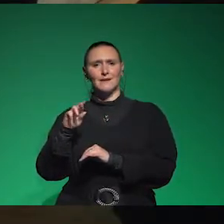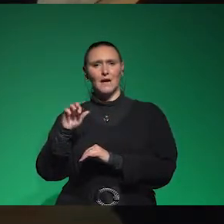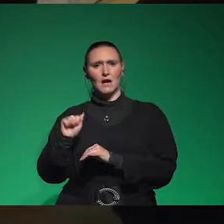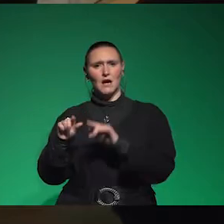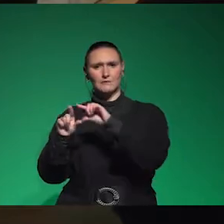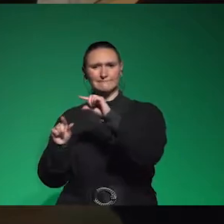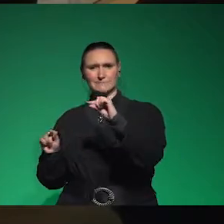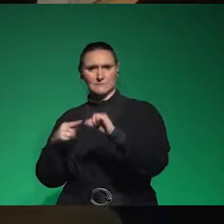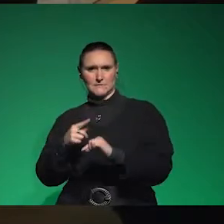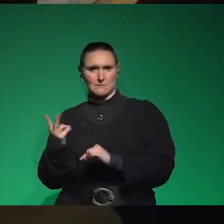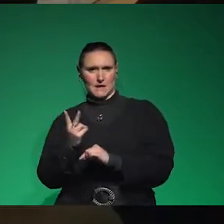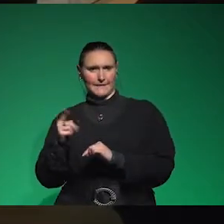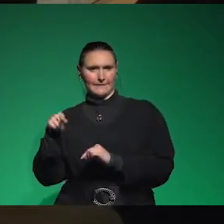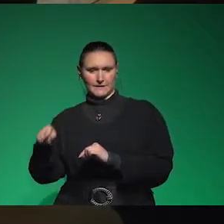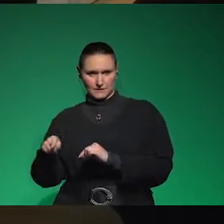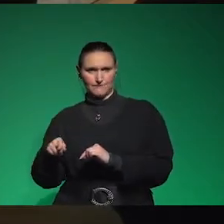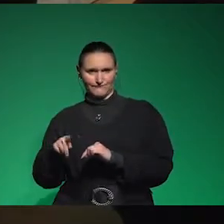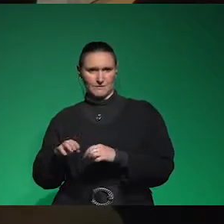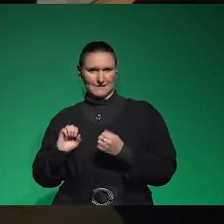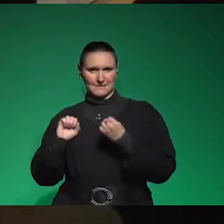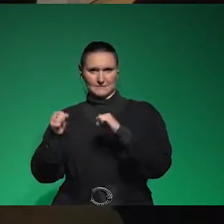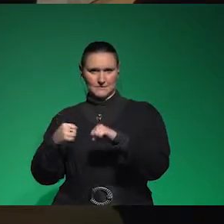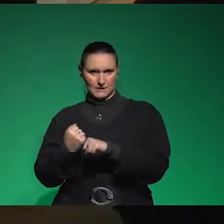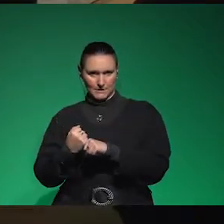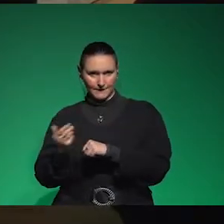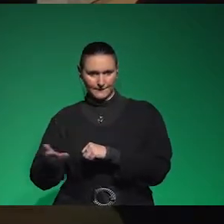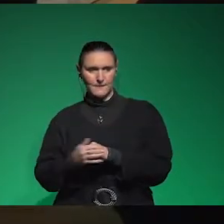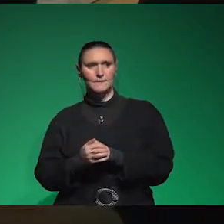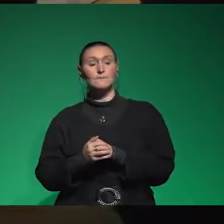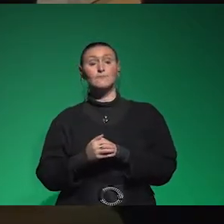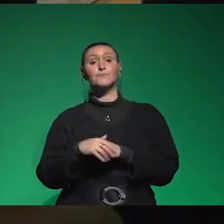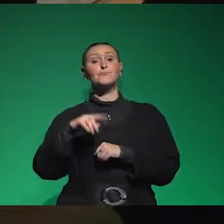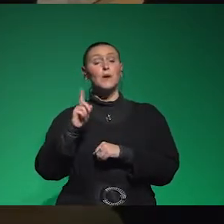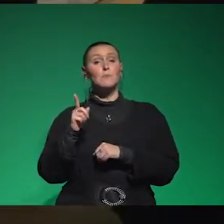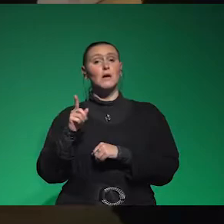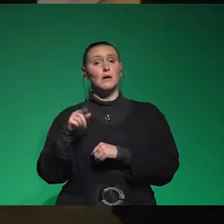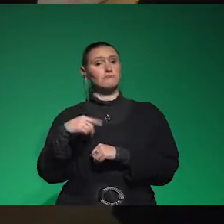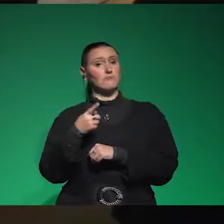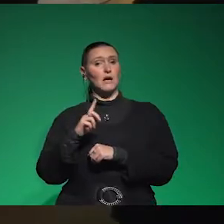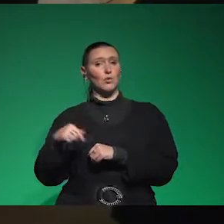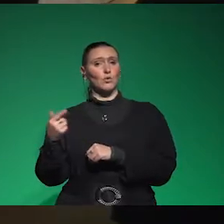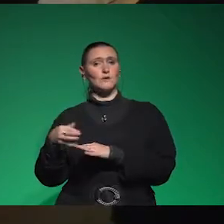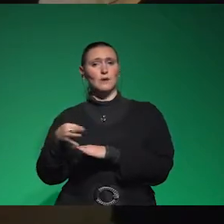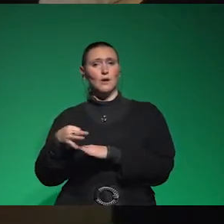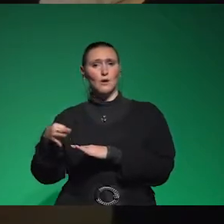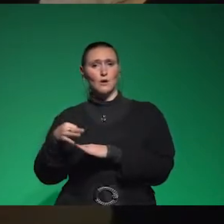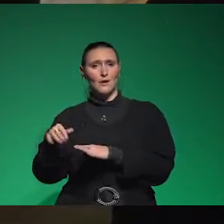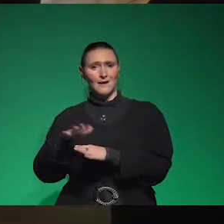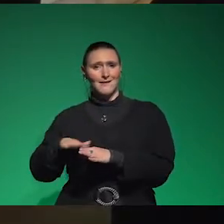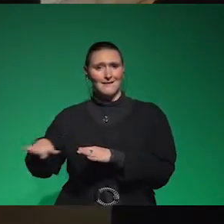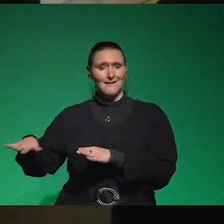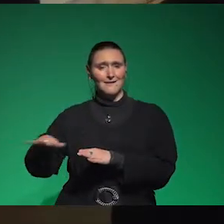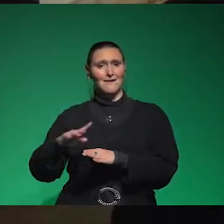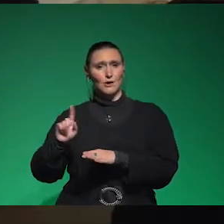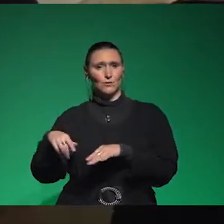you're very much working together with the local community. You're very like in the spirit that also brings, that ruangrupa has brought